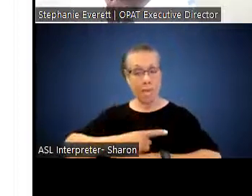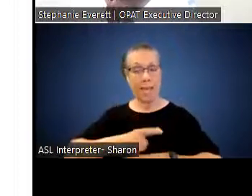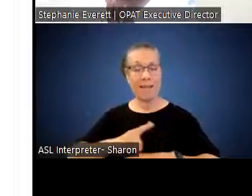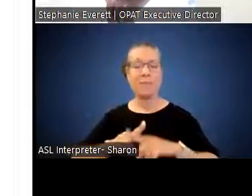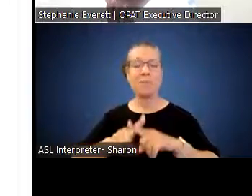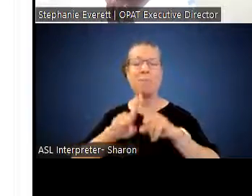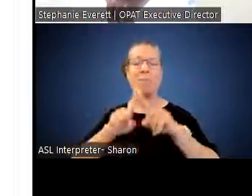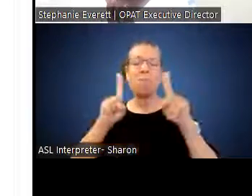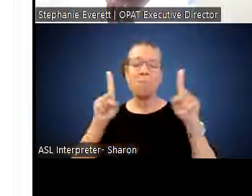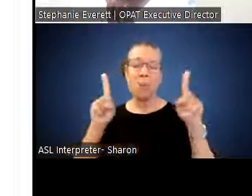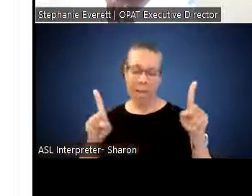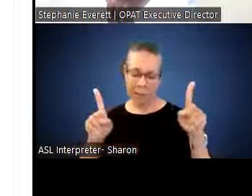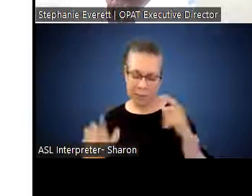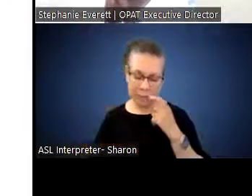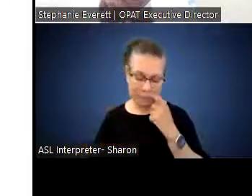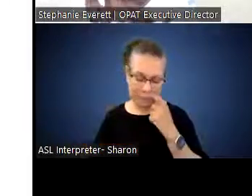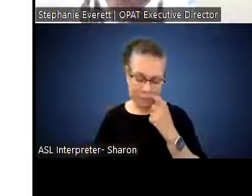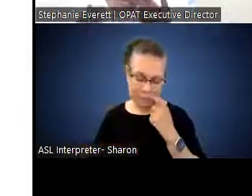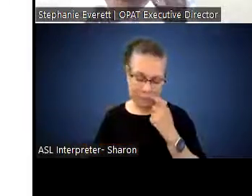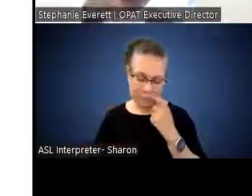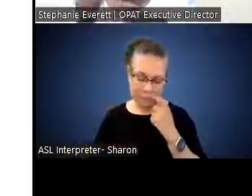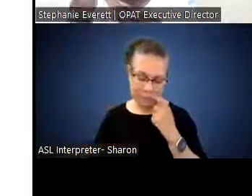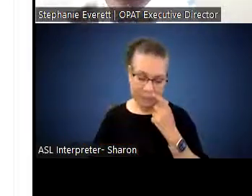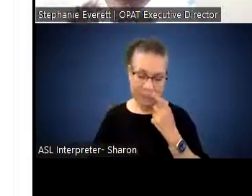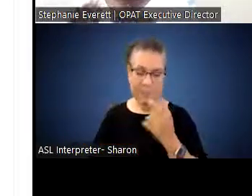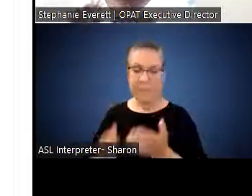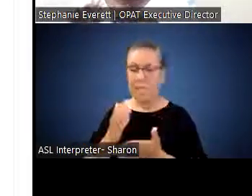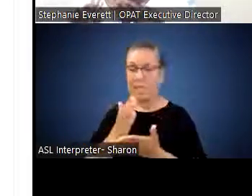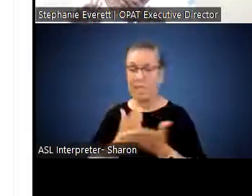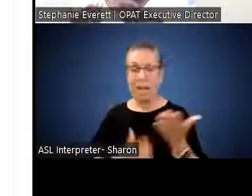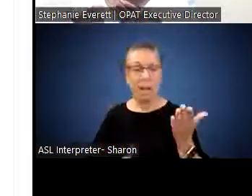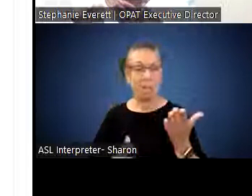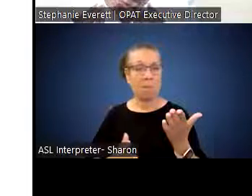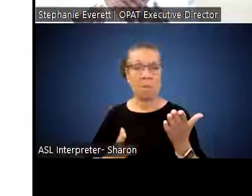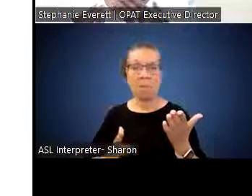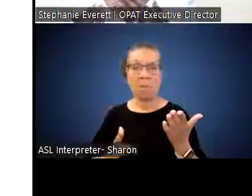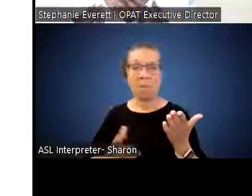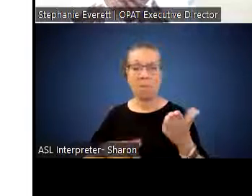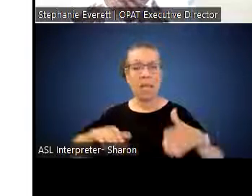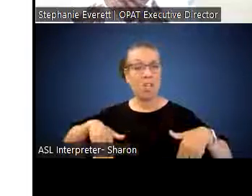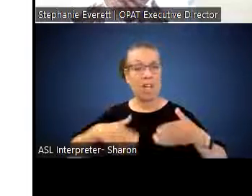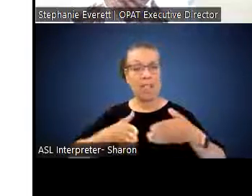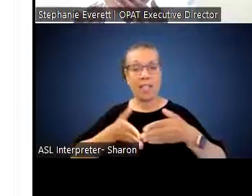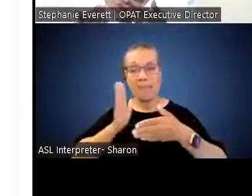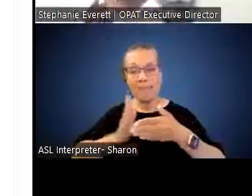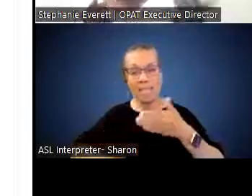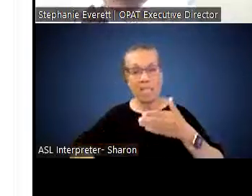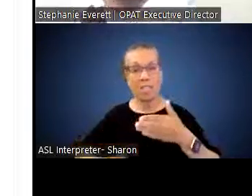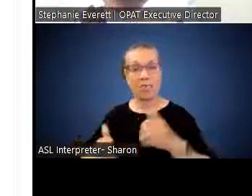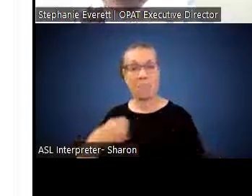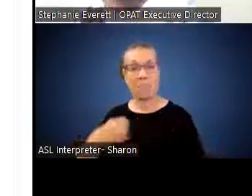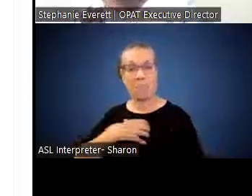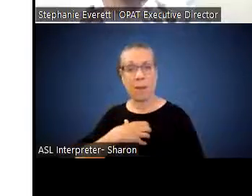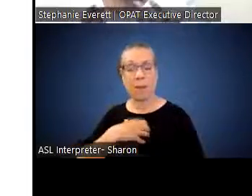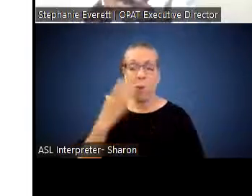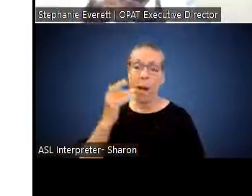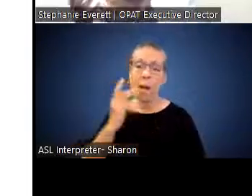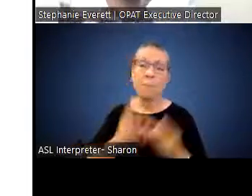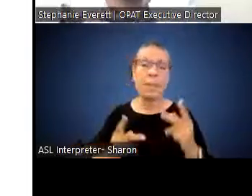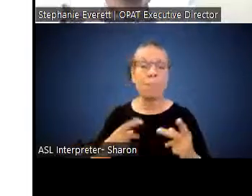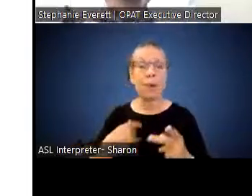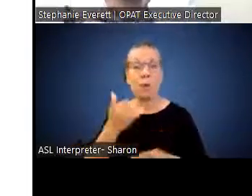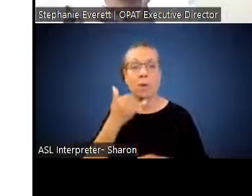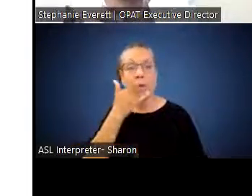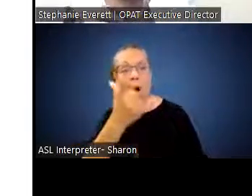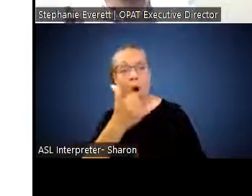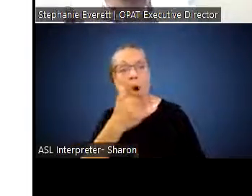However, we have some that are just ongoing because people travel, their